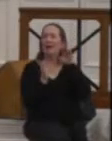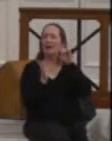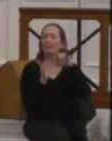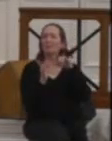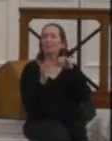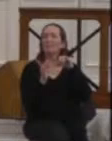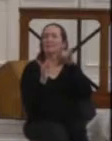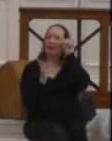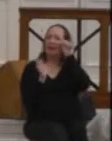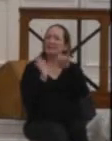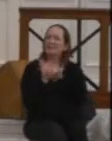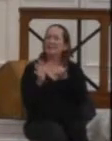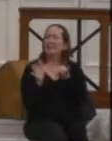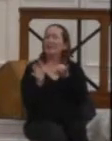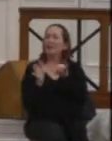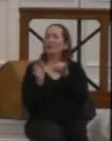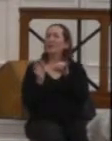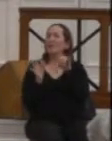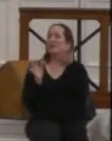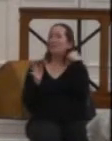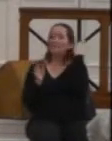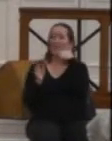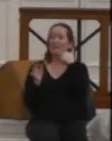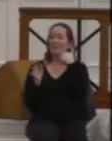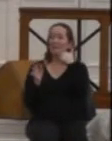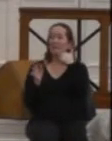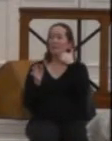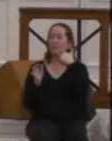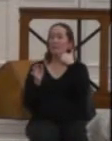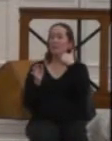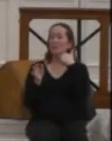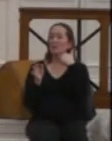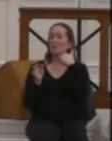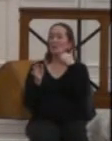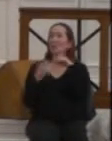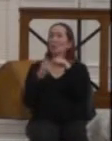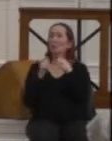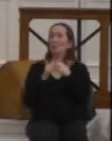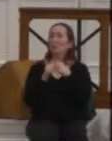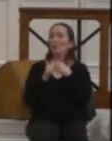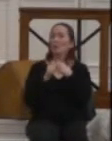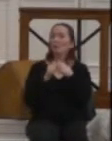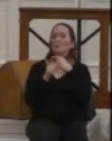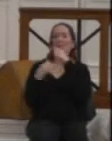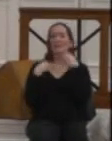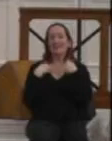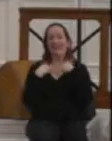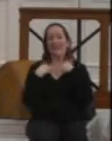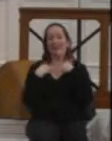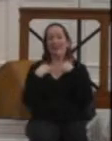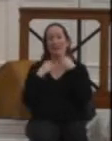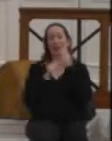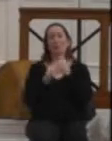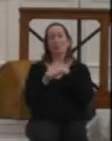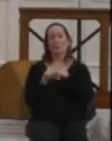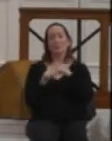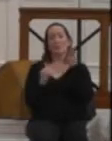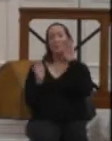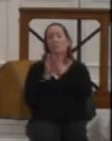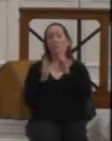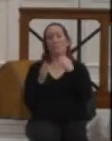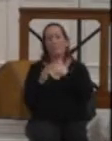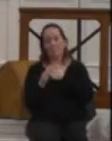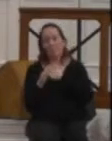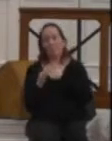Well, the problem she's having is every time there's a picture of me or Caleb or Joshua or